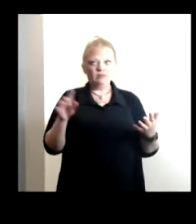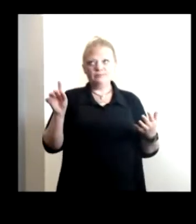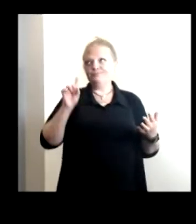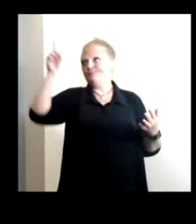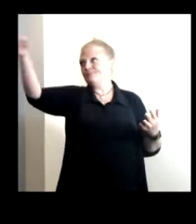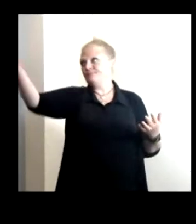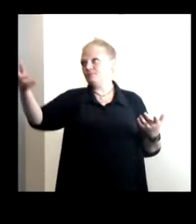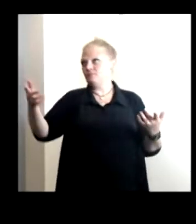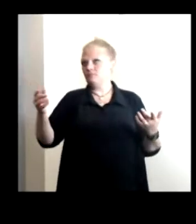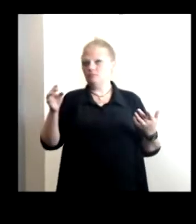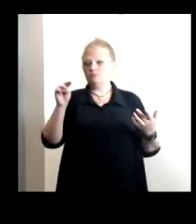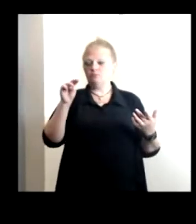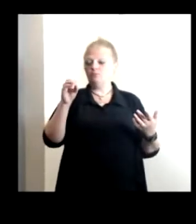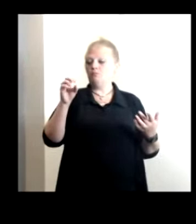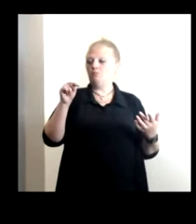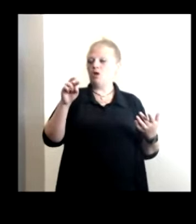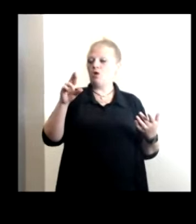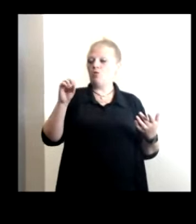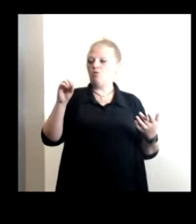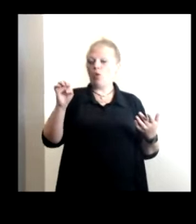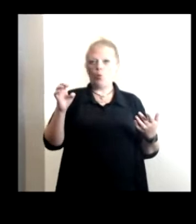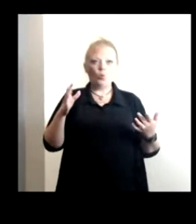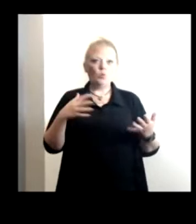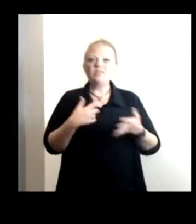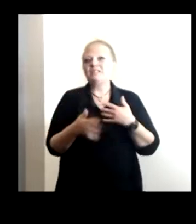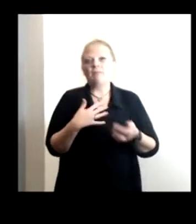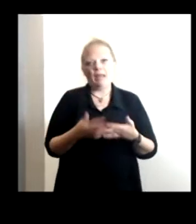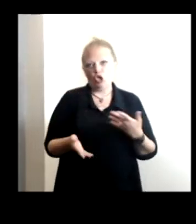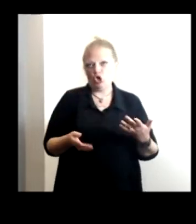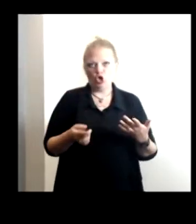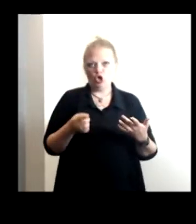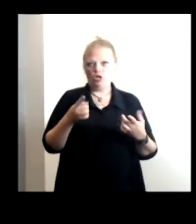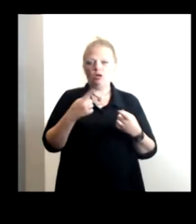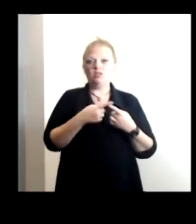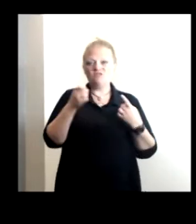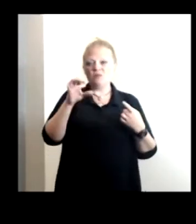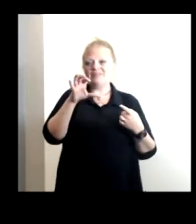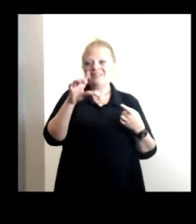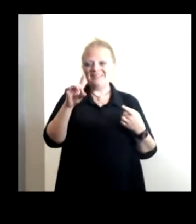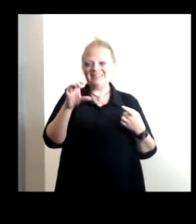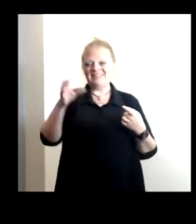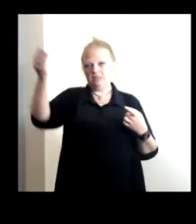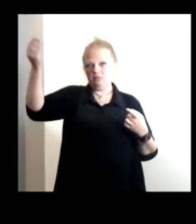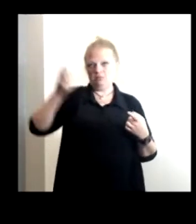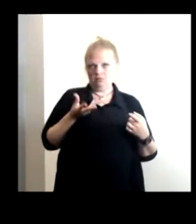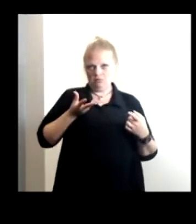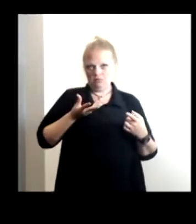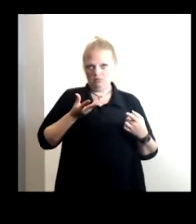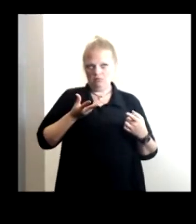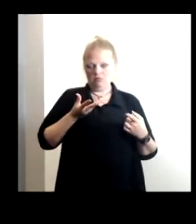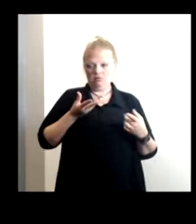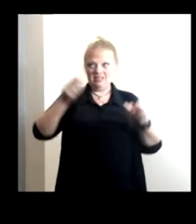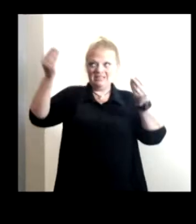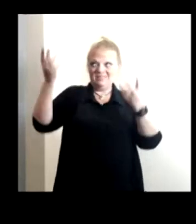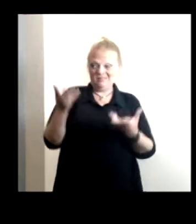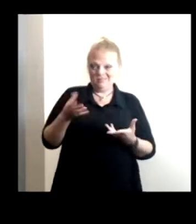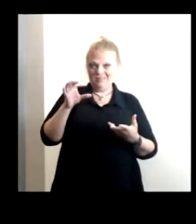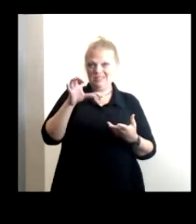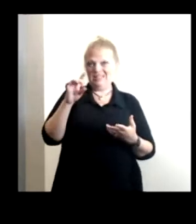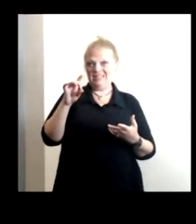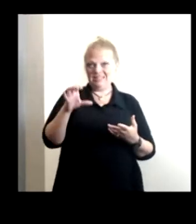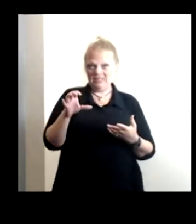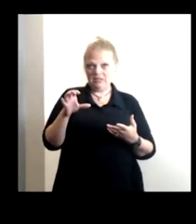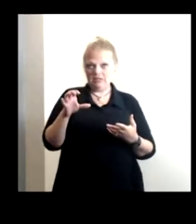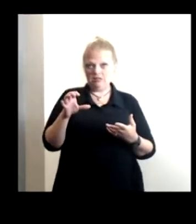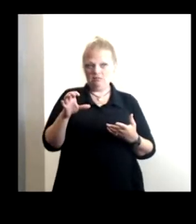in Monroe County. It doesn't matter because that's straight from the CDC data. So it's the data from the CDC that comes